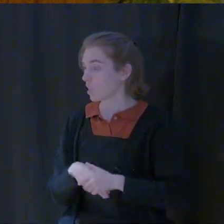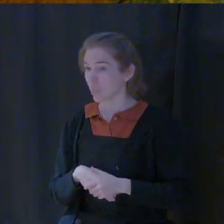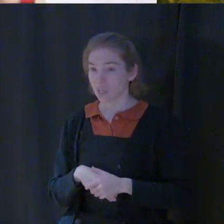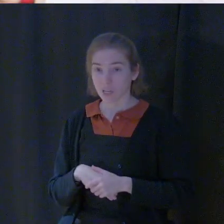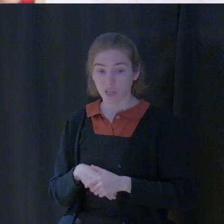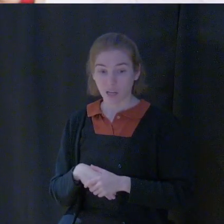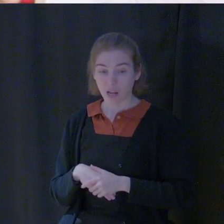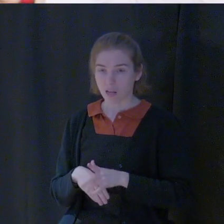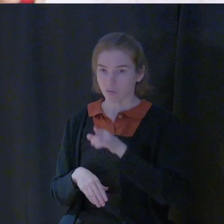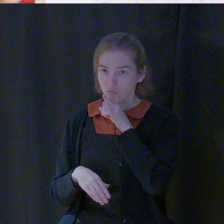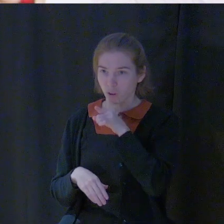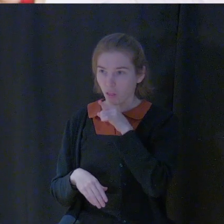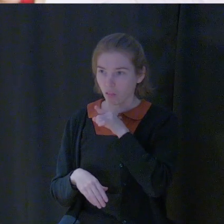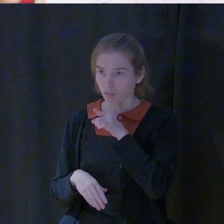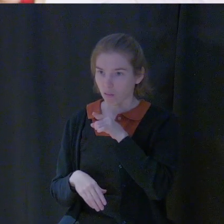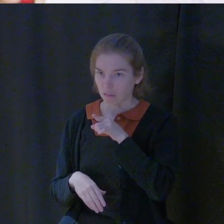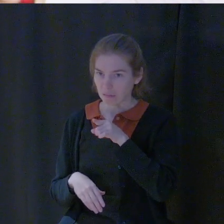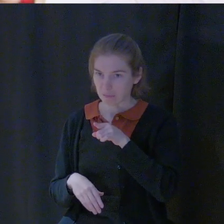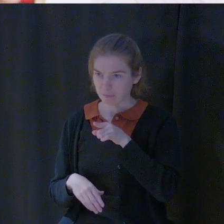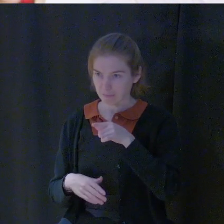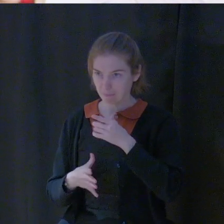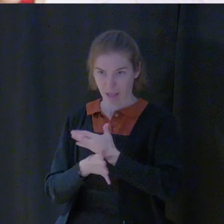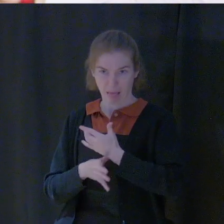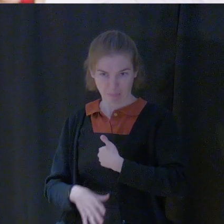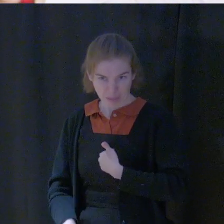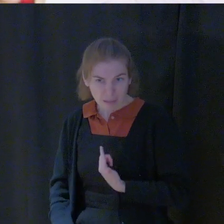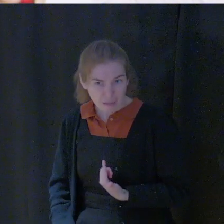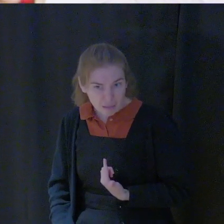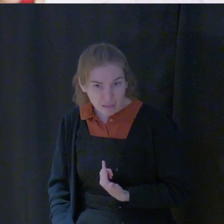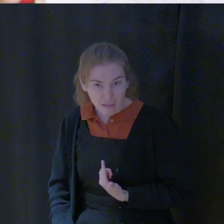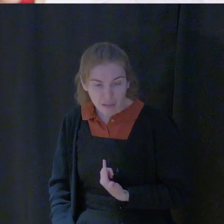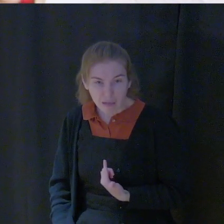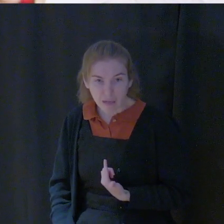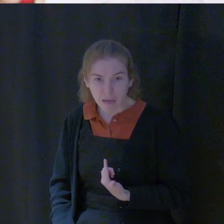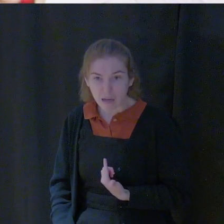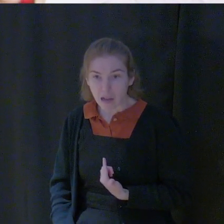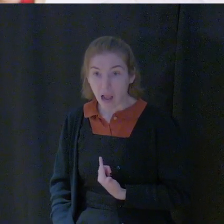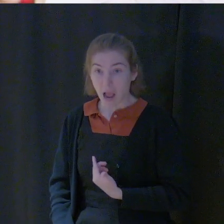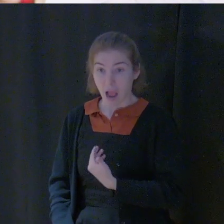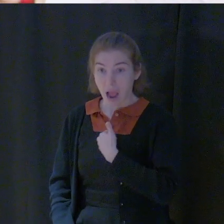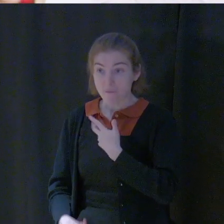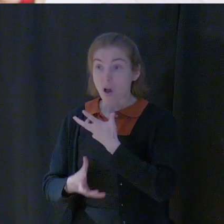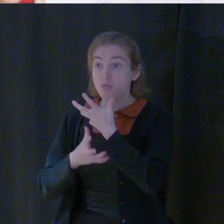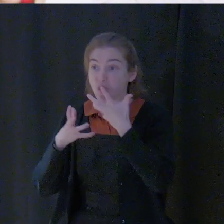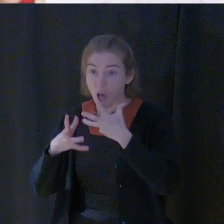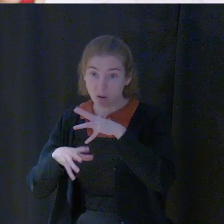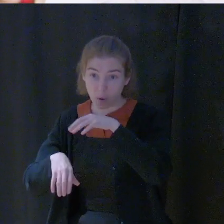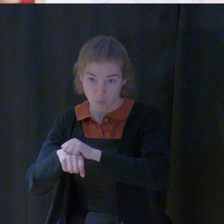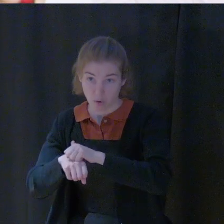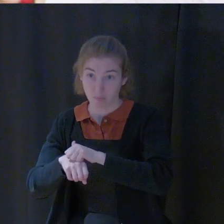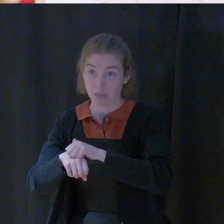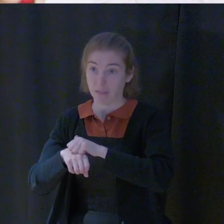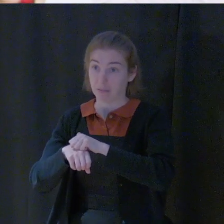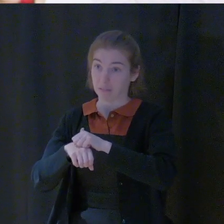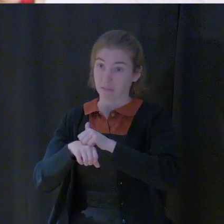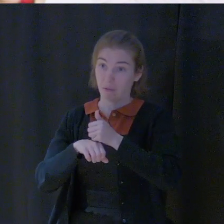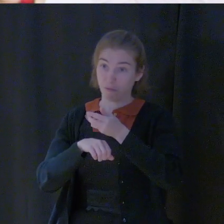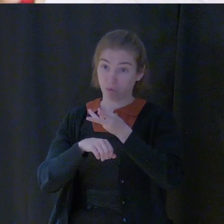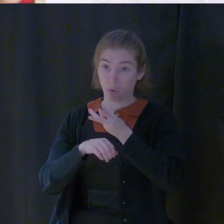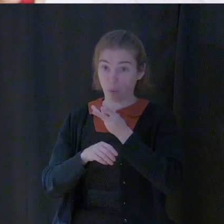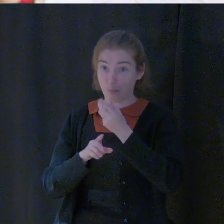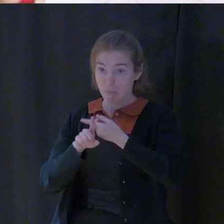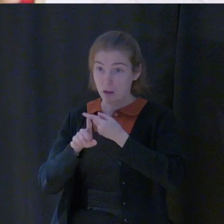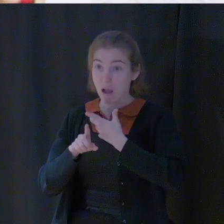is a pet peeve of mine, because I've had a lot of appointments here the last several